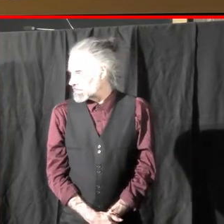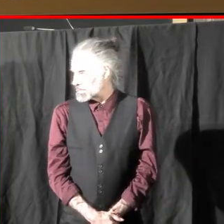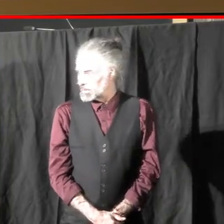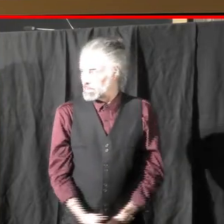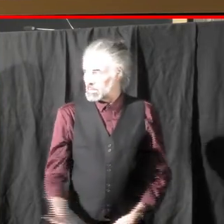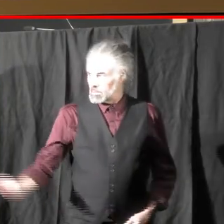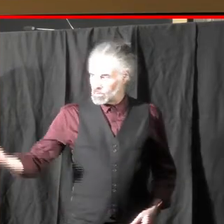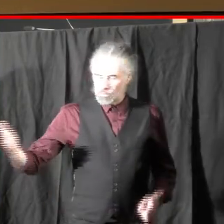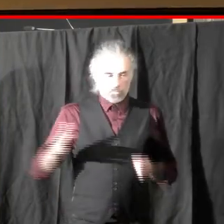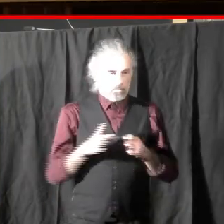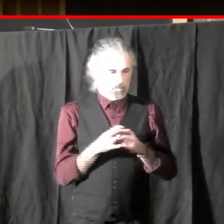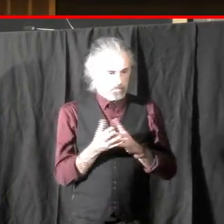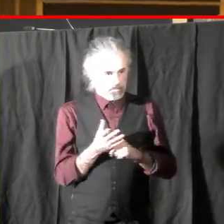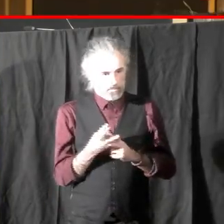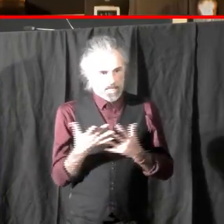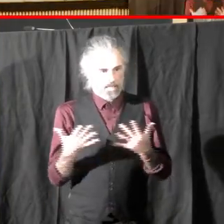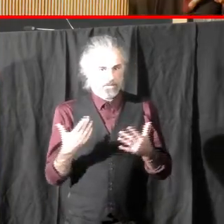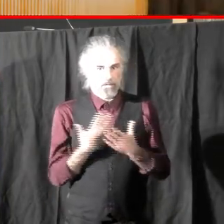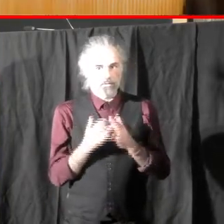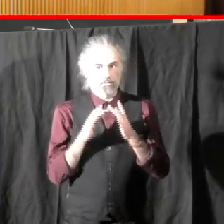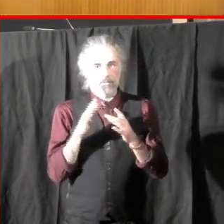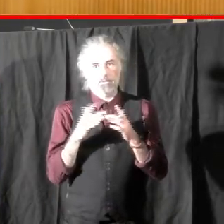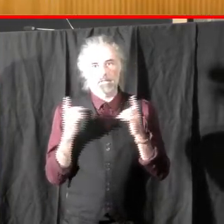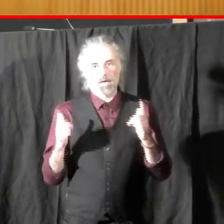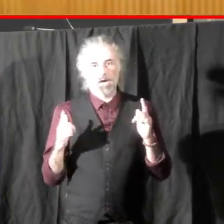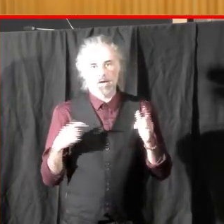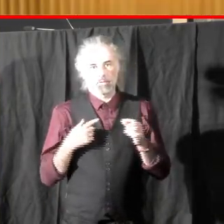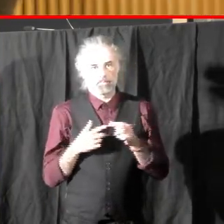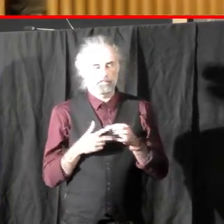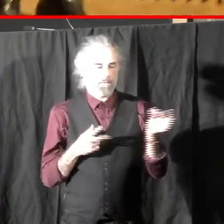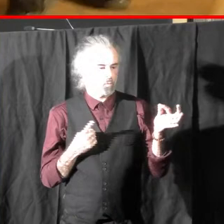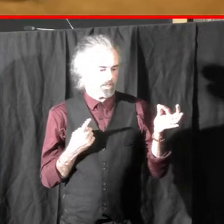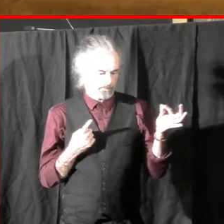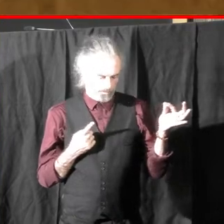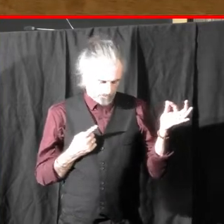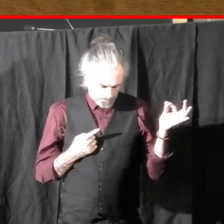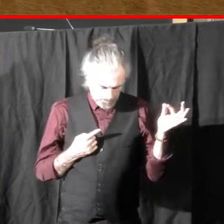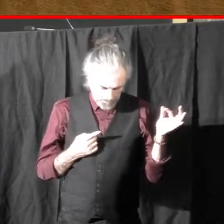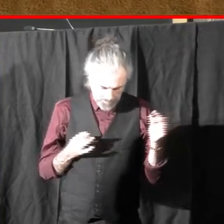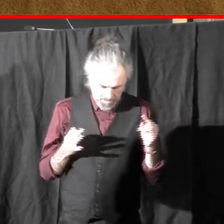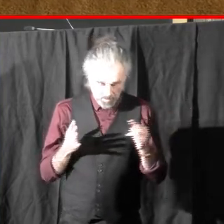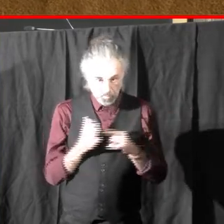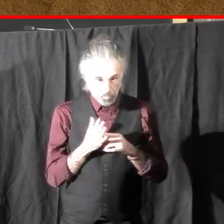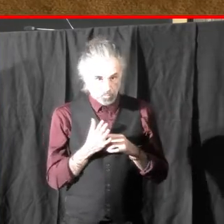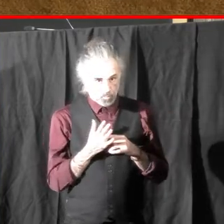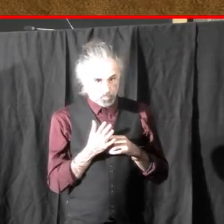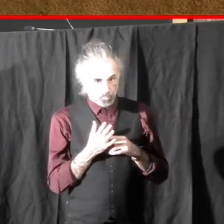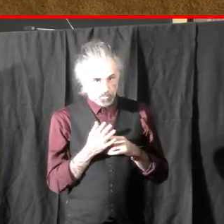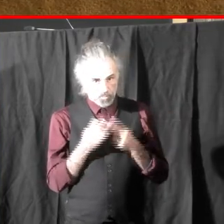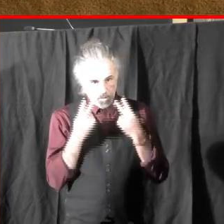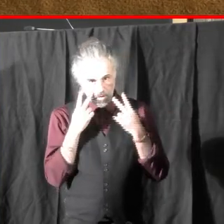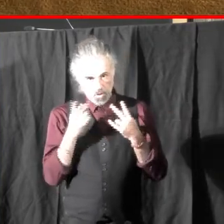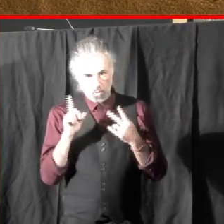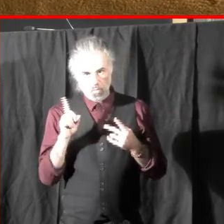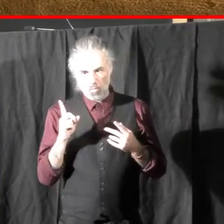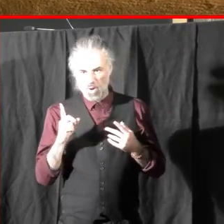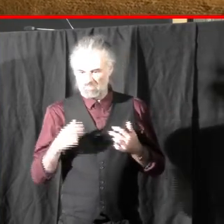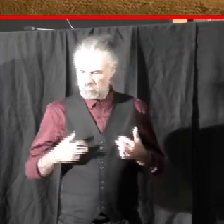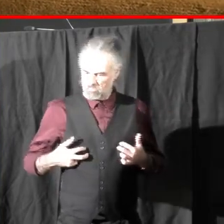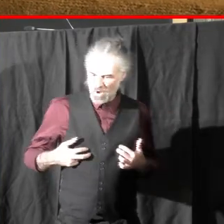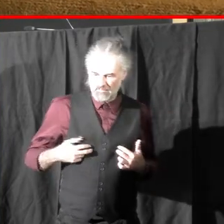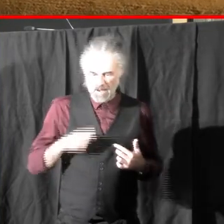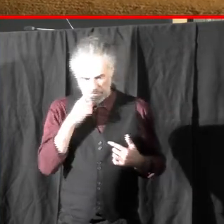Paul, is there anything from online? There's lots, I'll choose one. It's important to account for the true motivation of every single